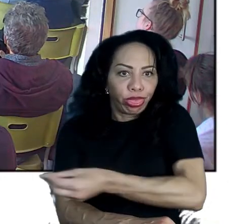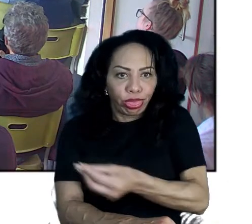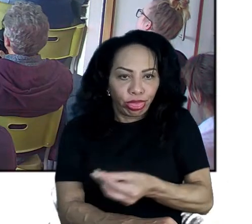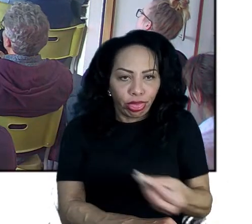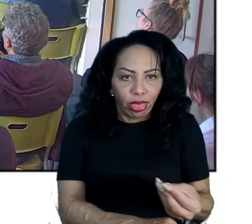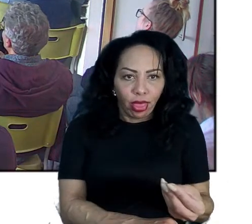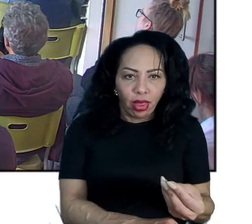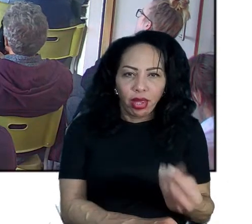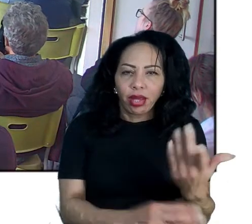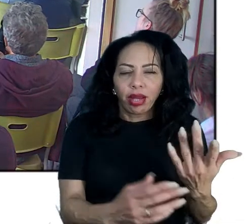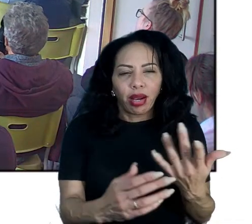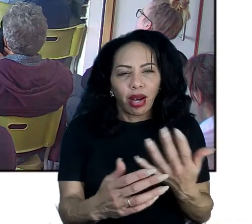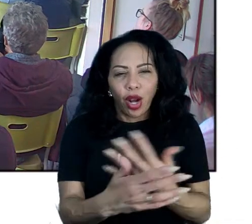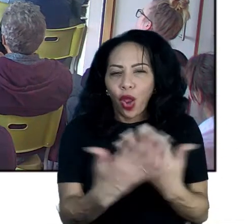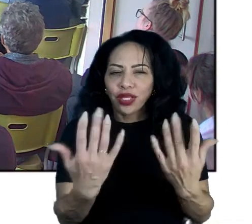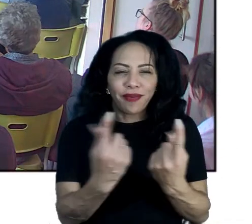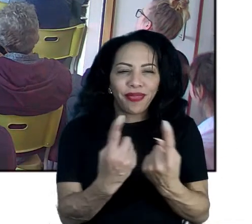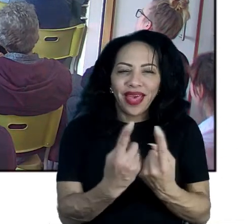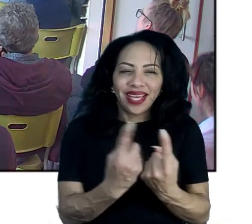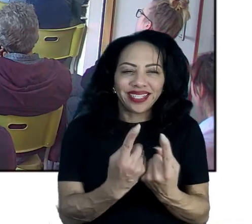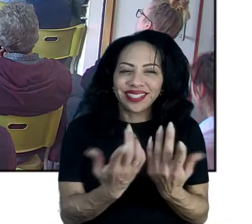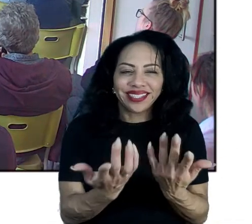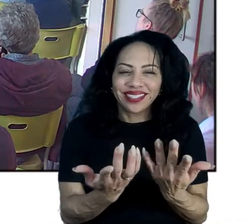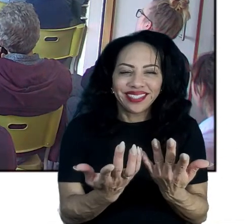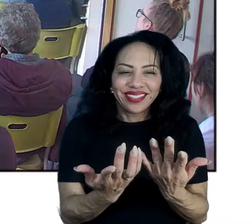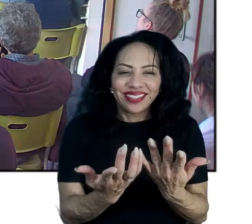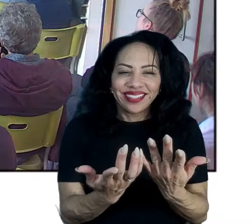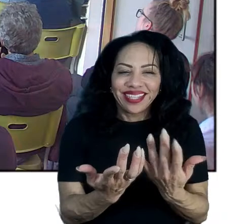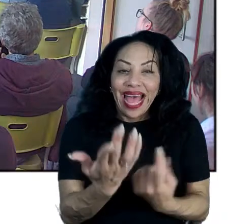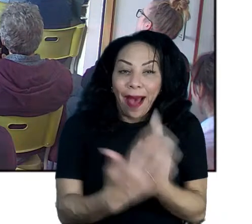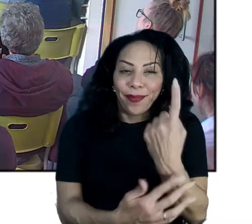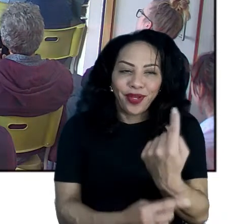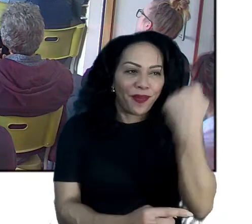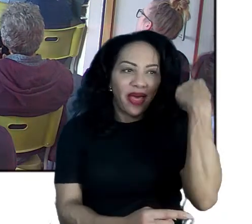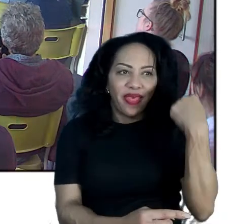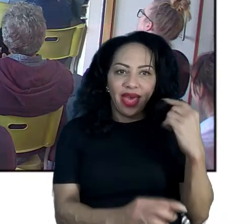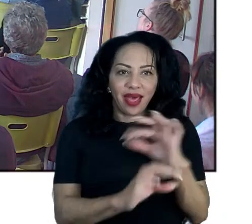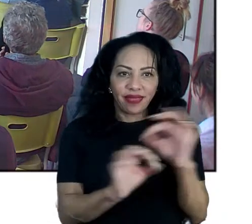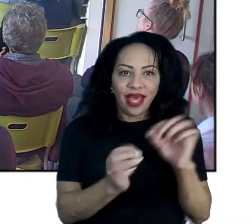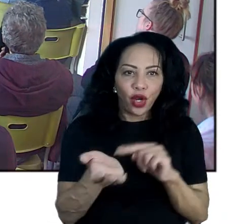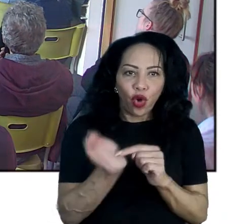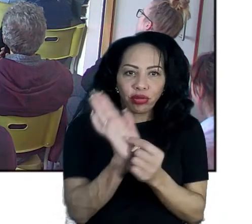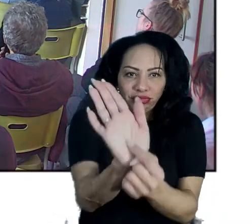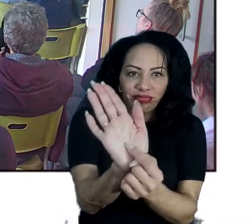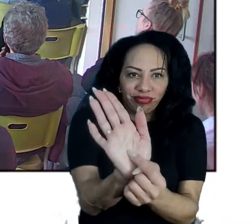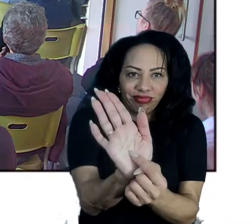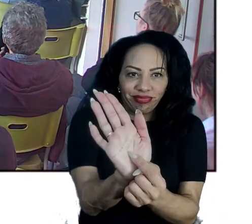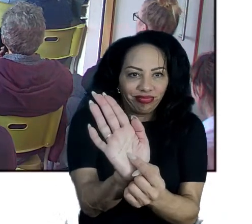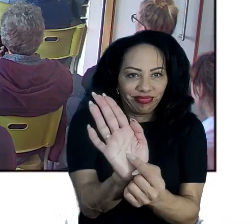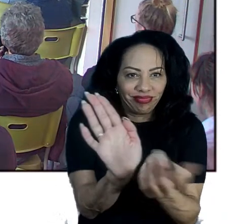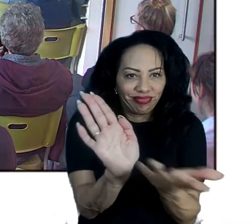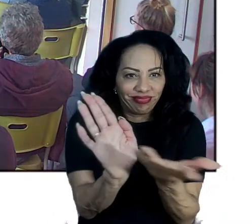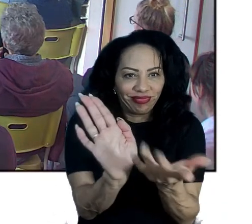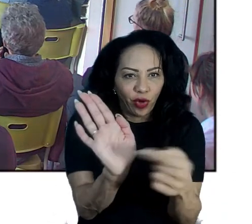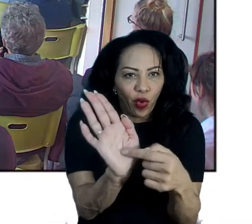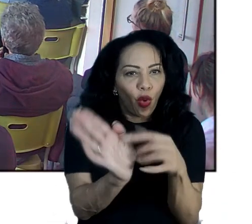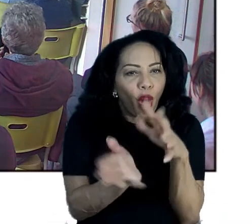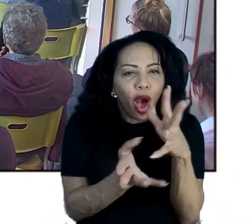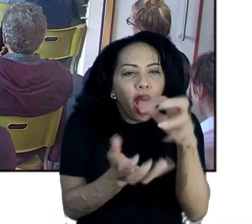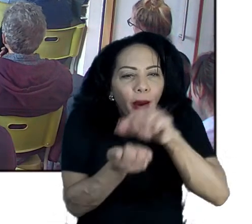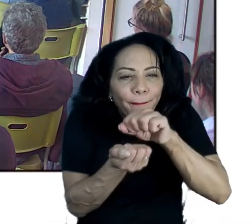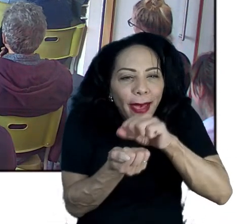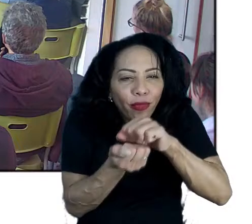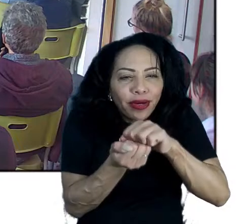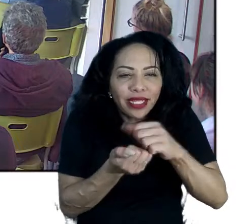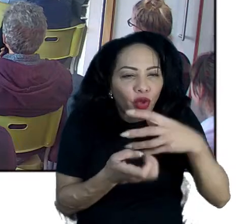time, which aren't manifest in the technology themselves, if you see what I mean. So I'm just wondering if you thought about getting some kind of